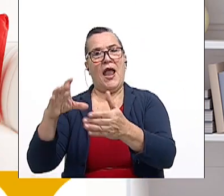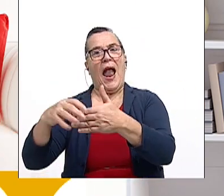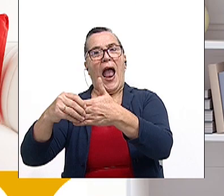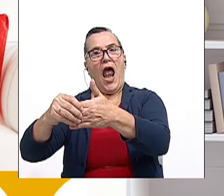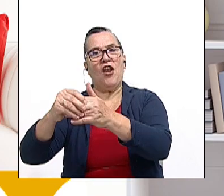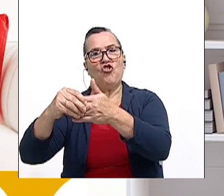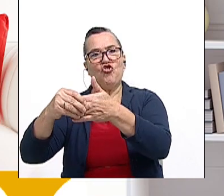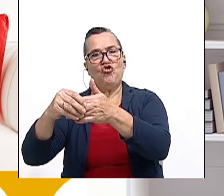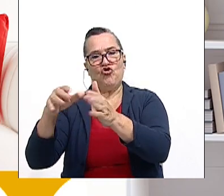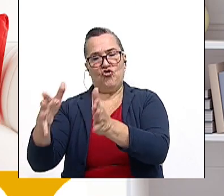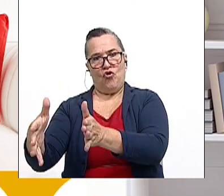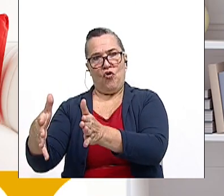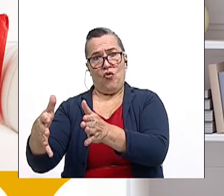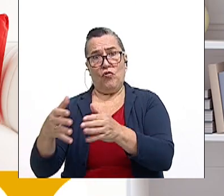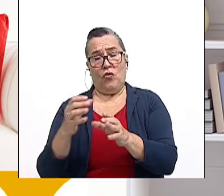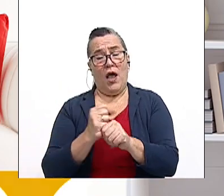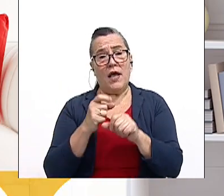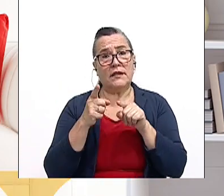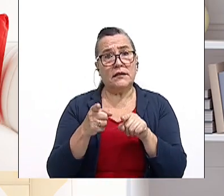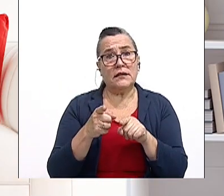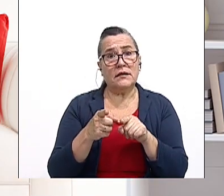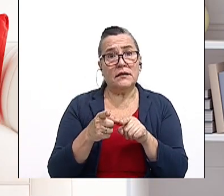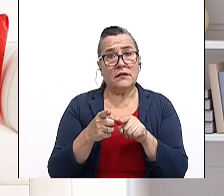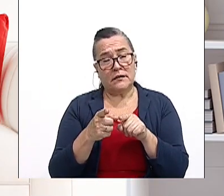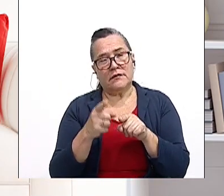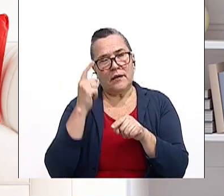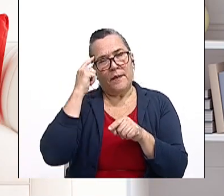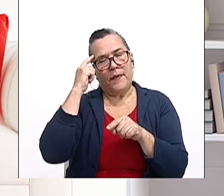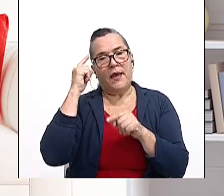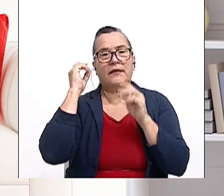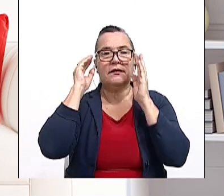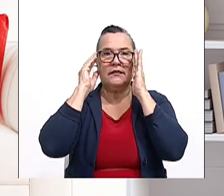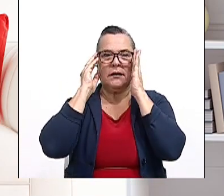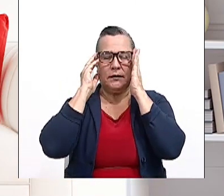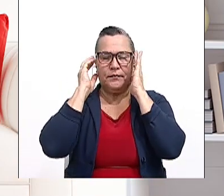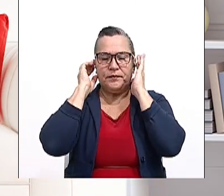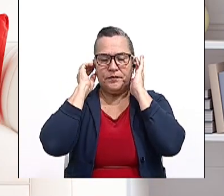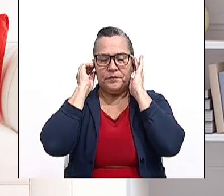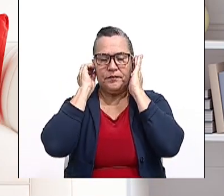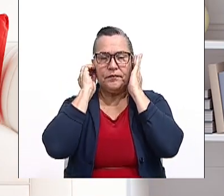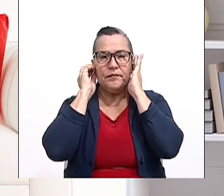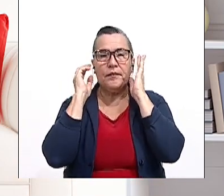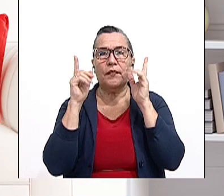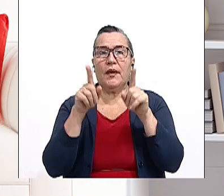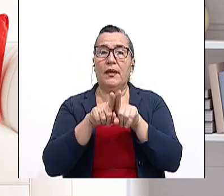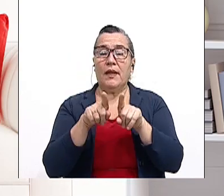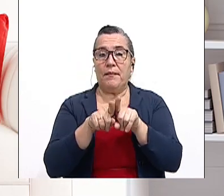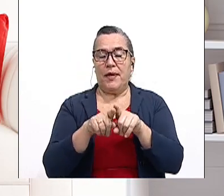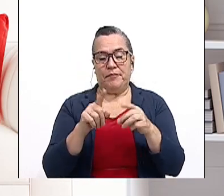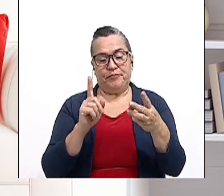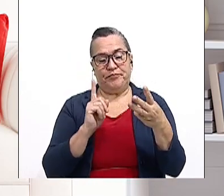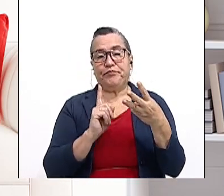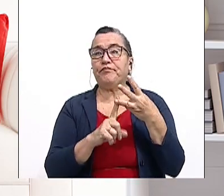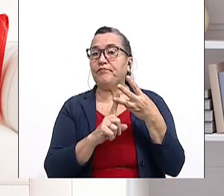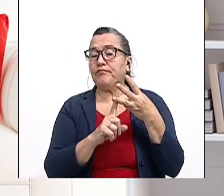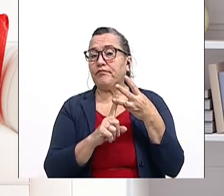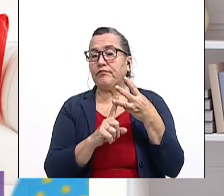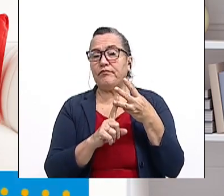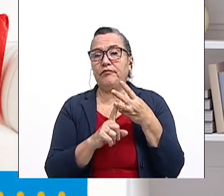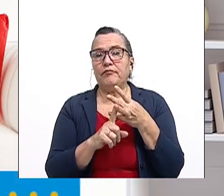those things? Do you do that? Think about. Okay, and the other is